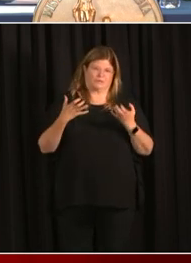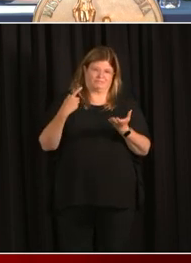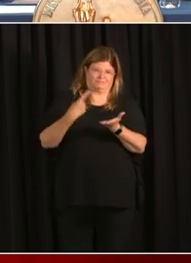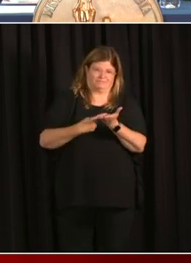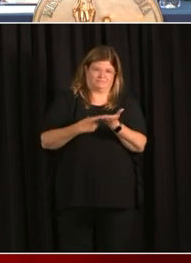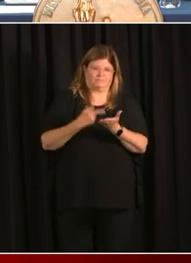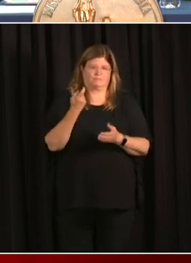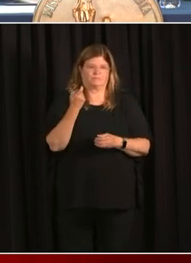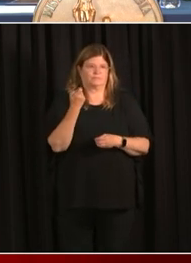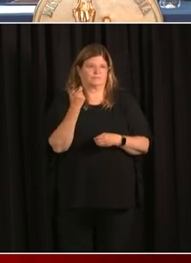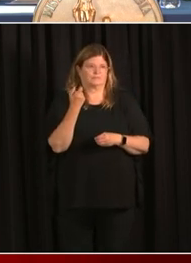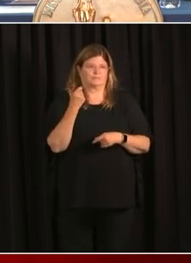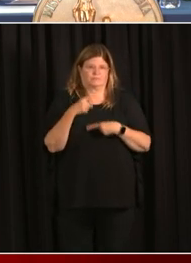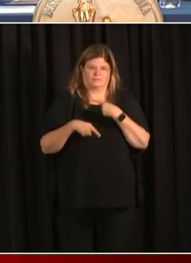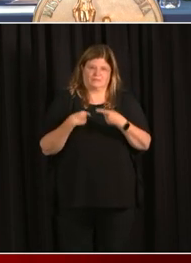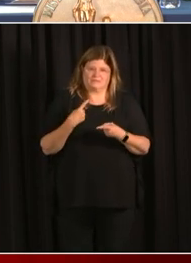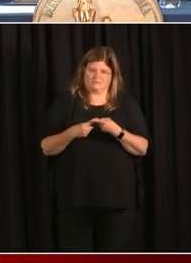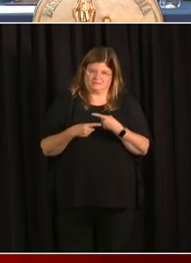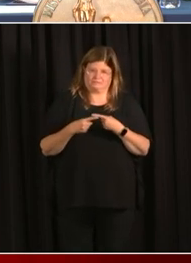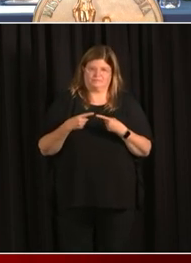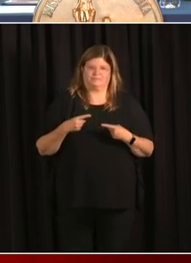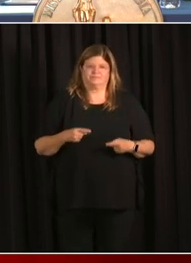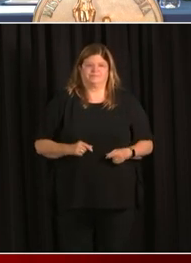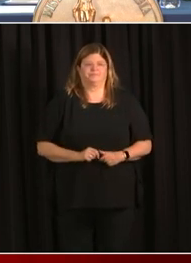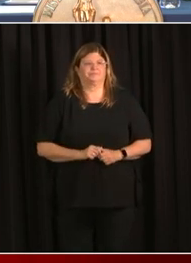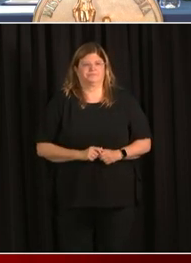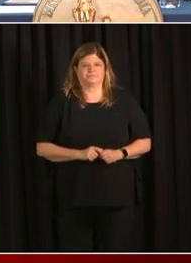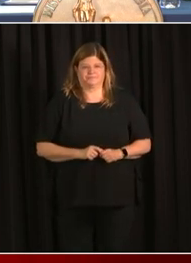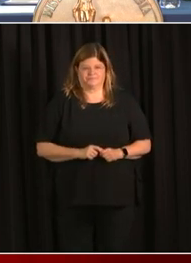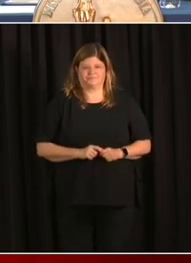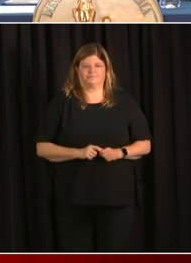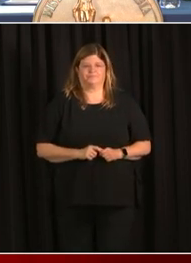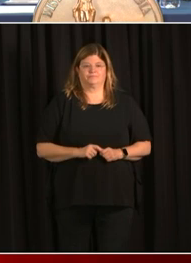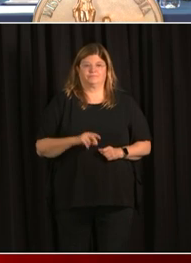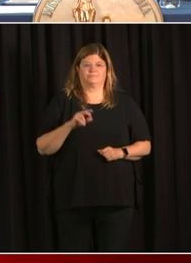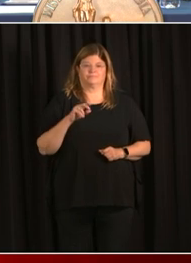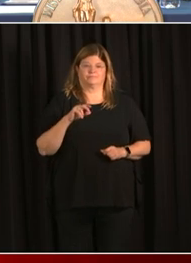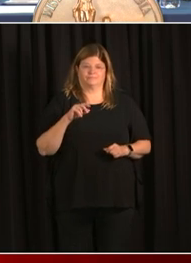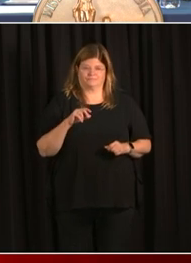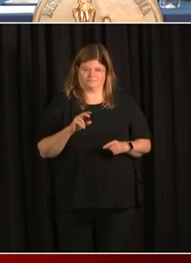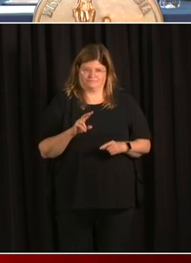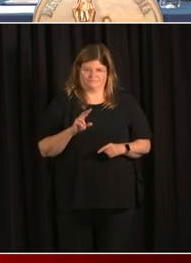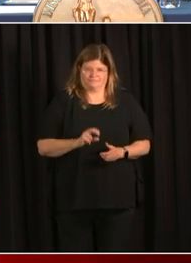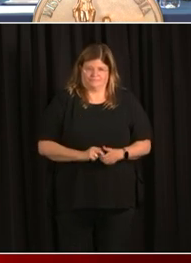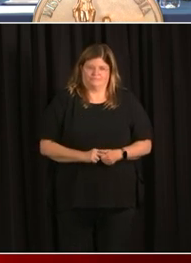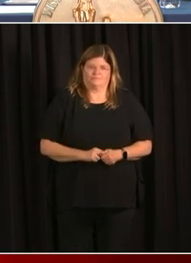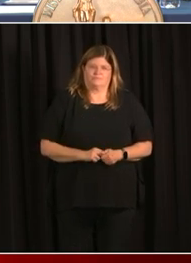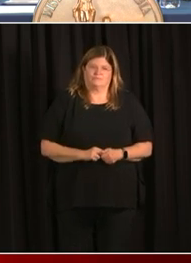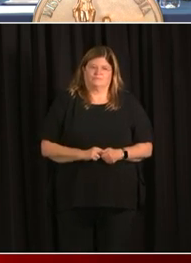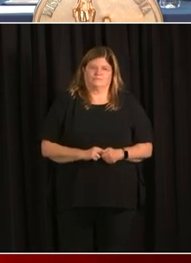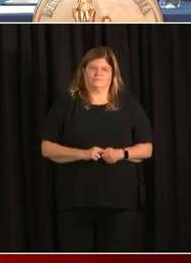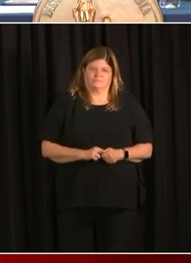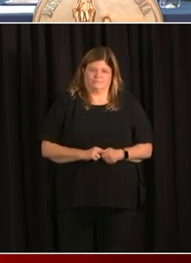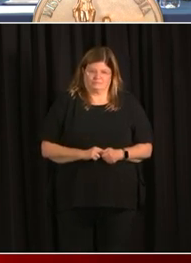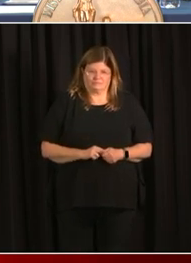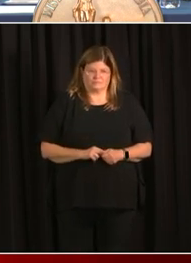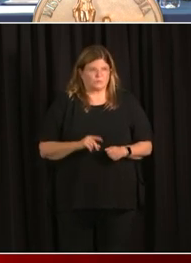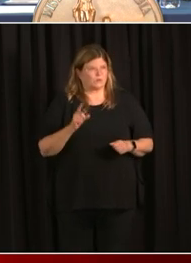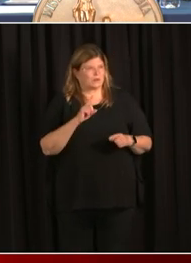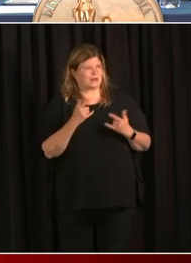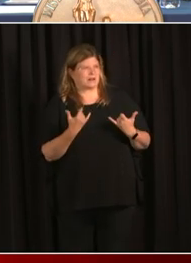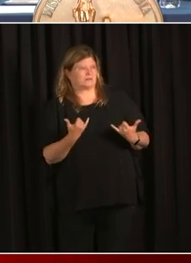we stand with the virus, and I'm going to ask Dr. Nesbitt to say a little bit more about